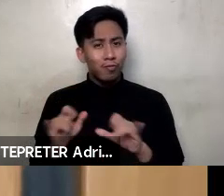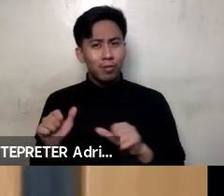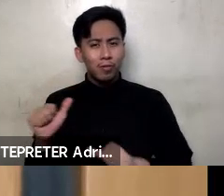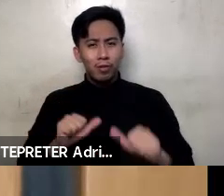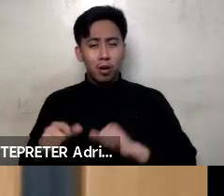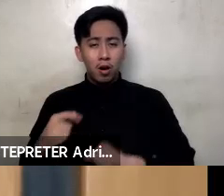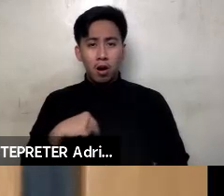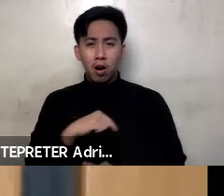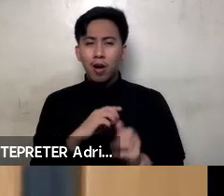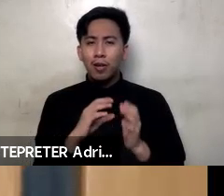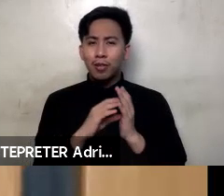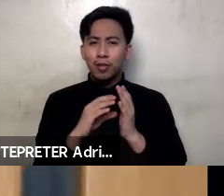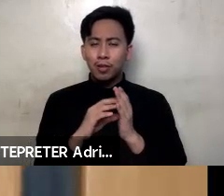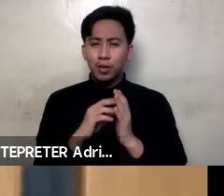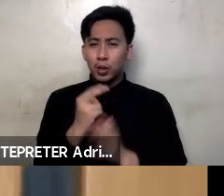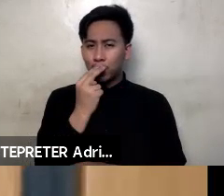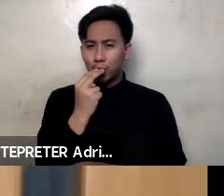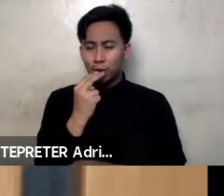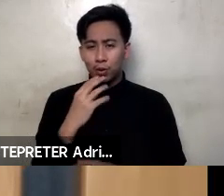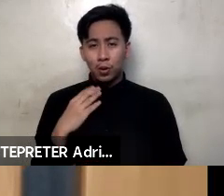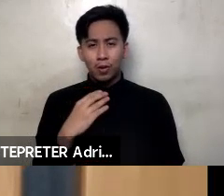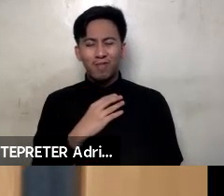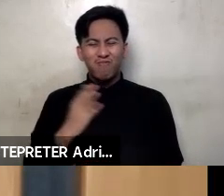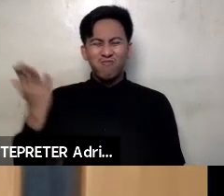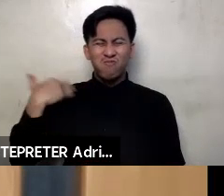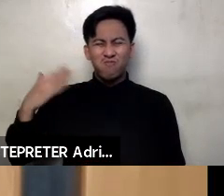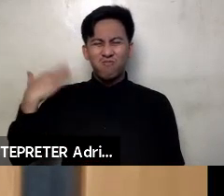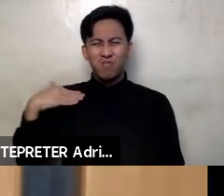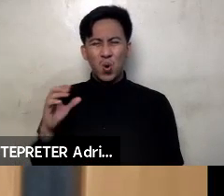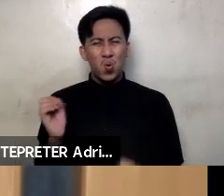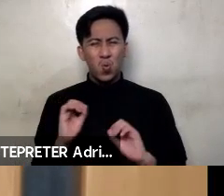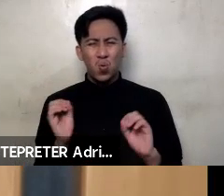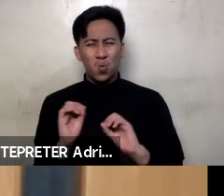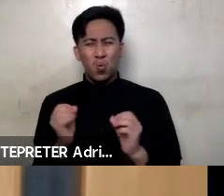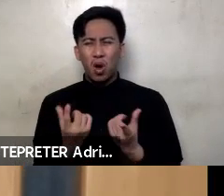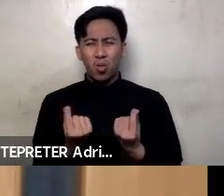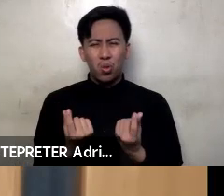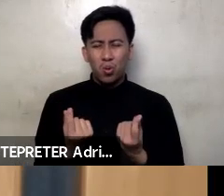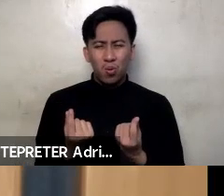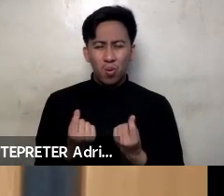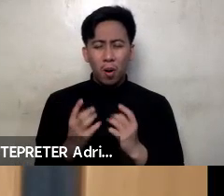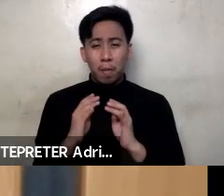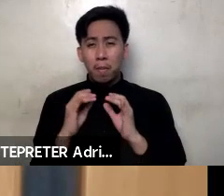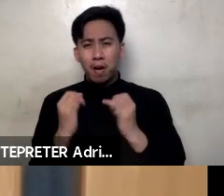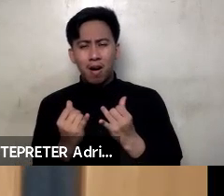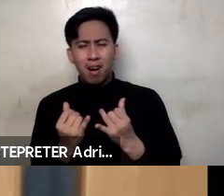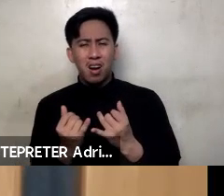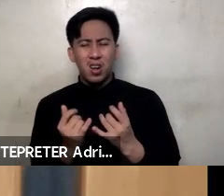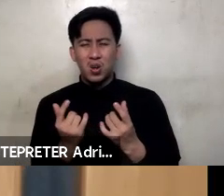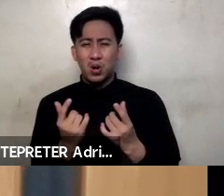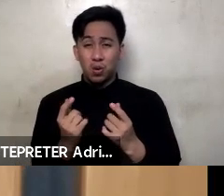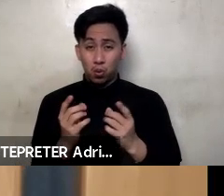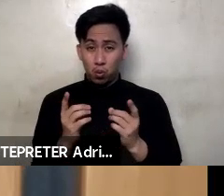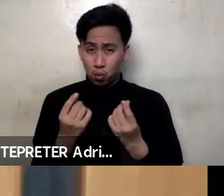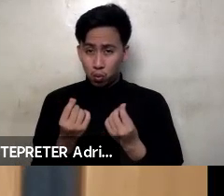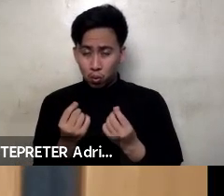aming City Nutrition Council, dati-rati walang mga naitatag na barangay nutrition councils.